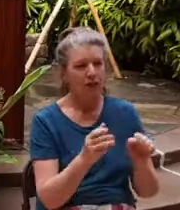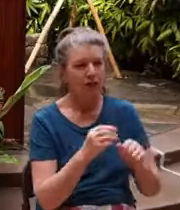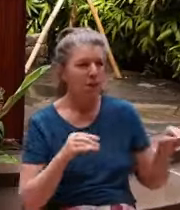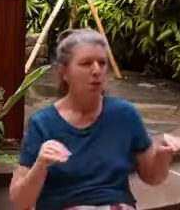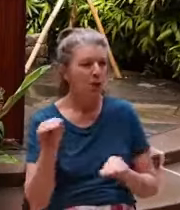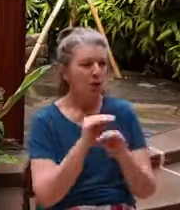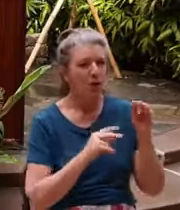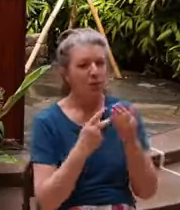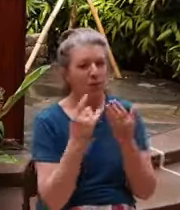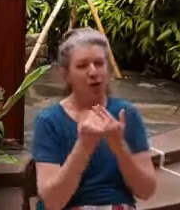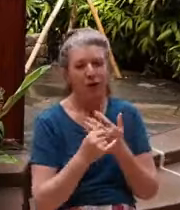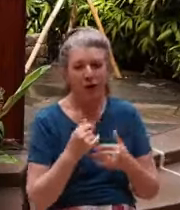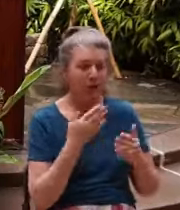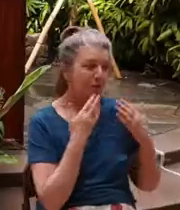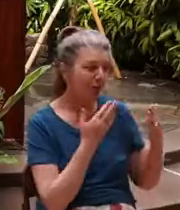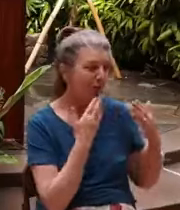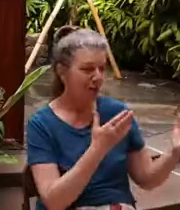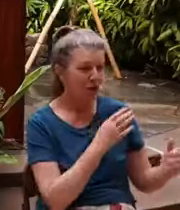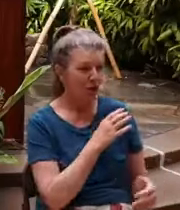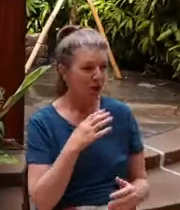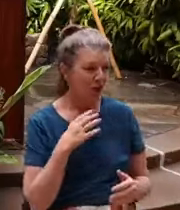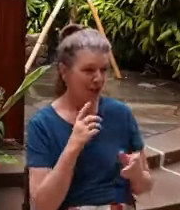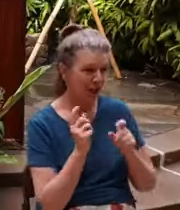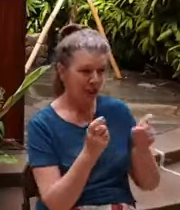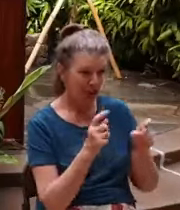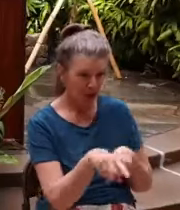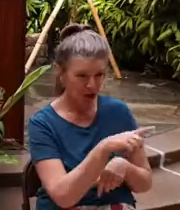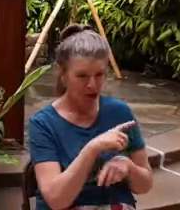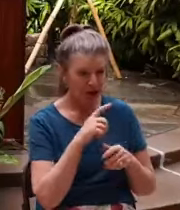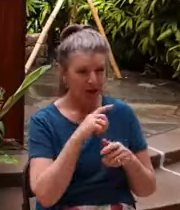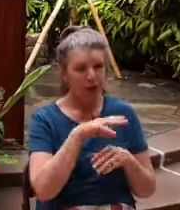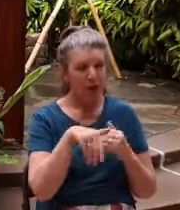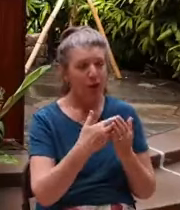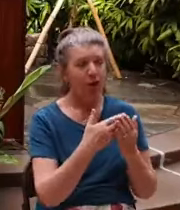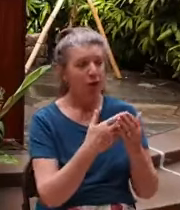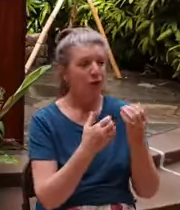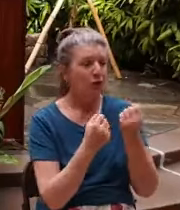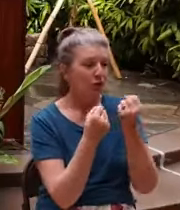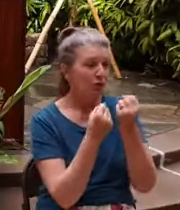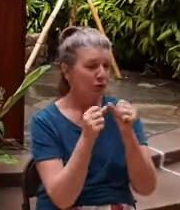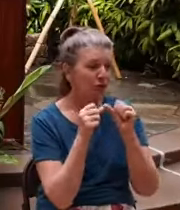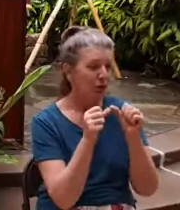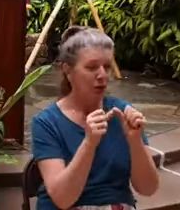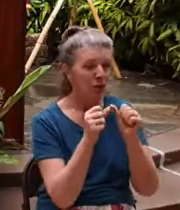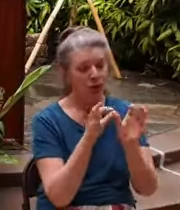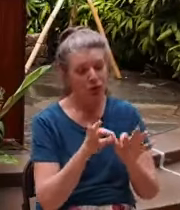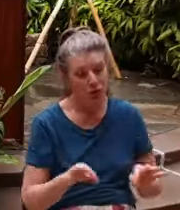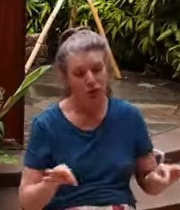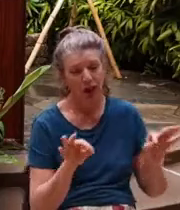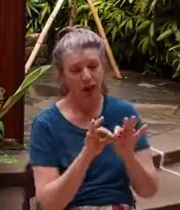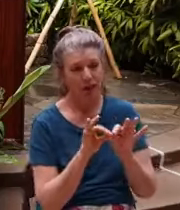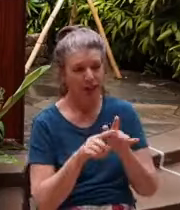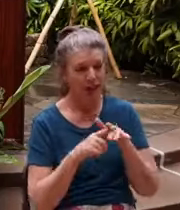Mahalo to our congressional delegation for your continued support of these critical